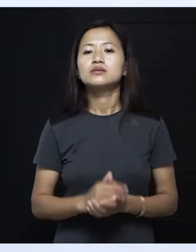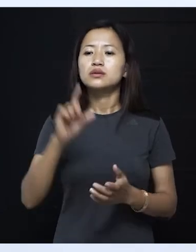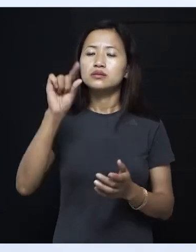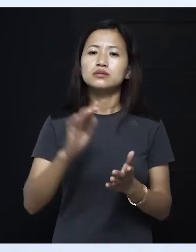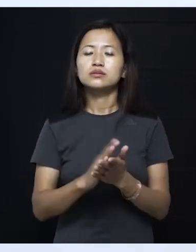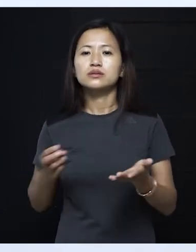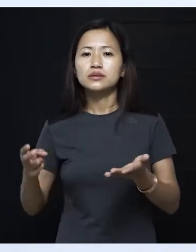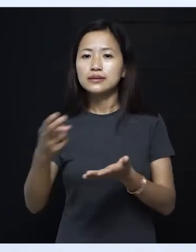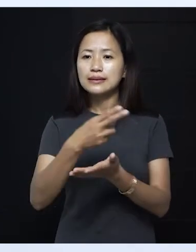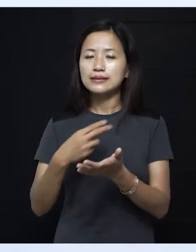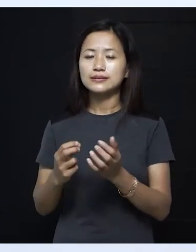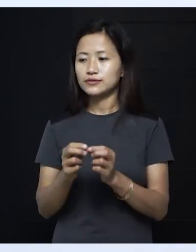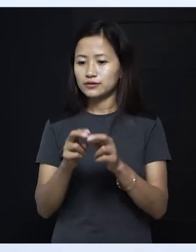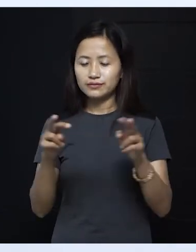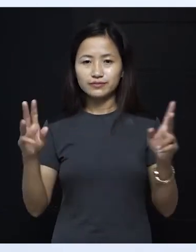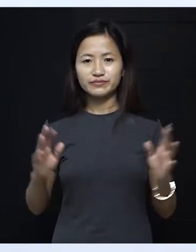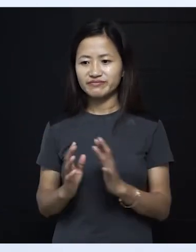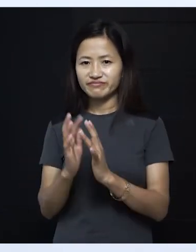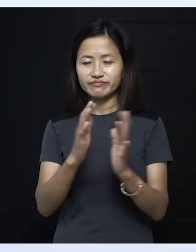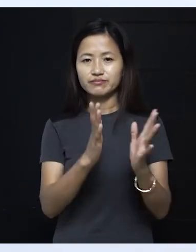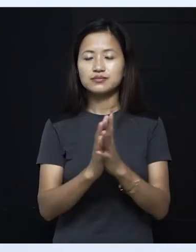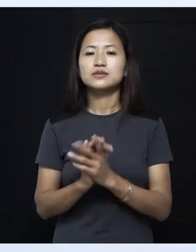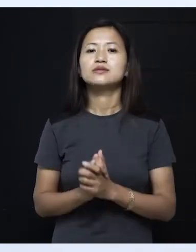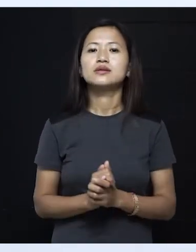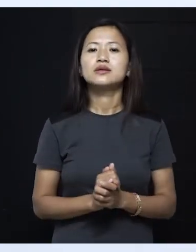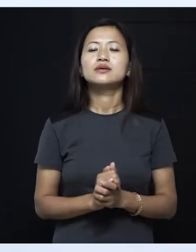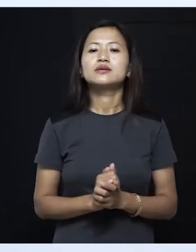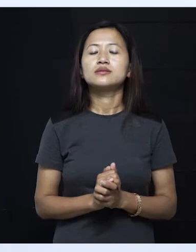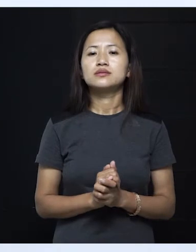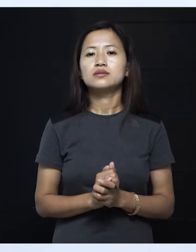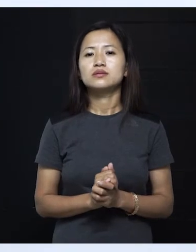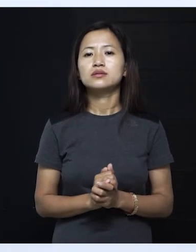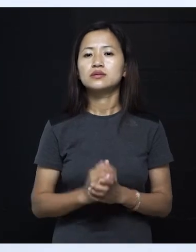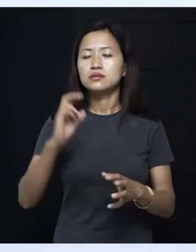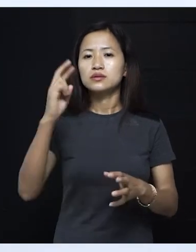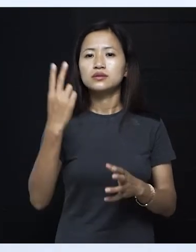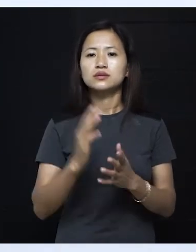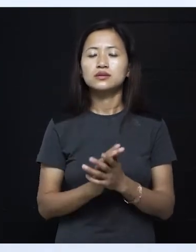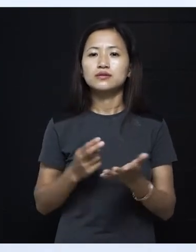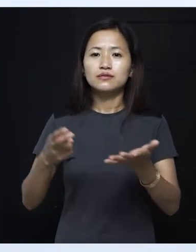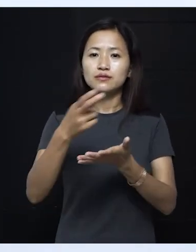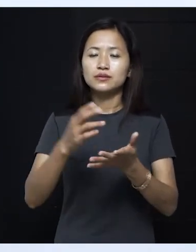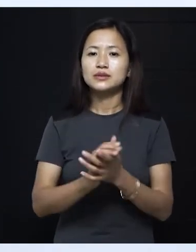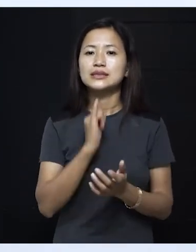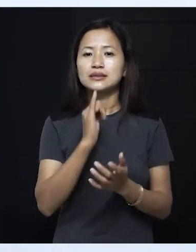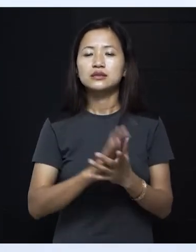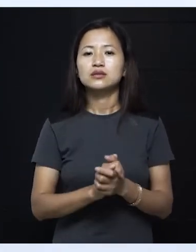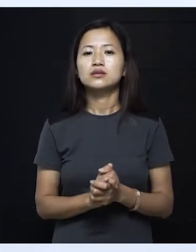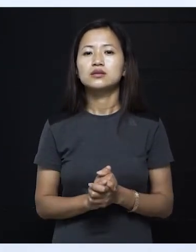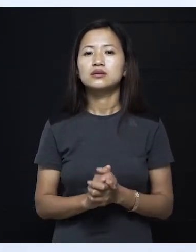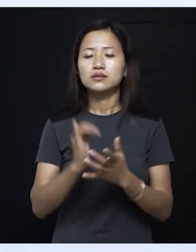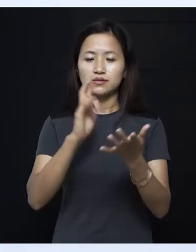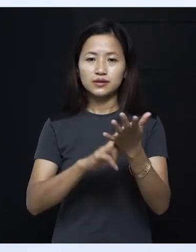the cultivation. So that is called as the primitive methods, okay? Then the second farming is, we call it as